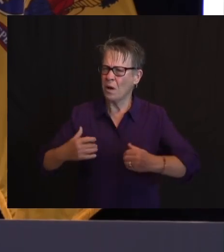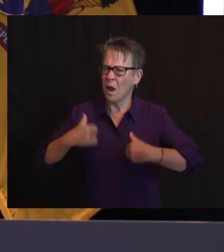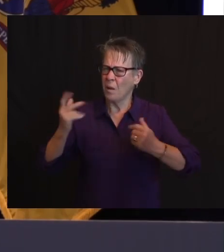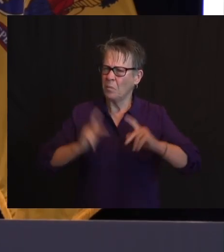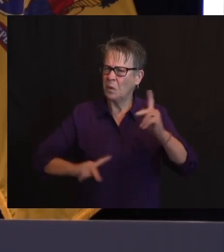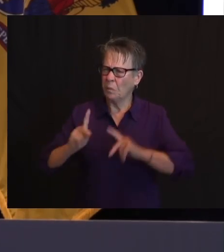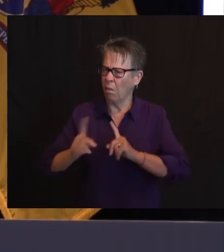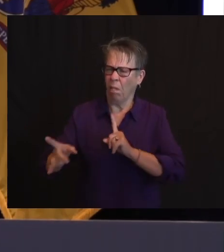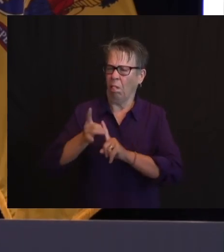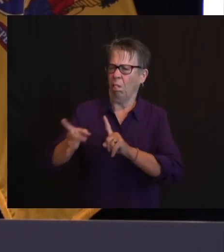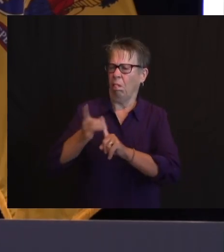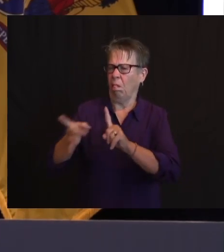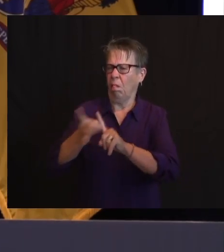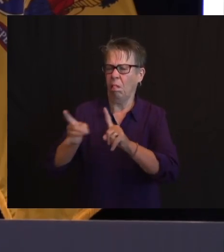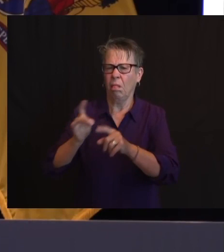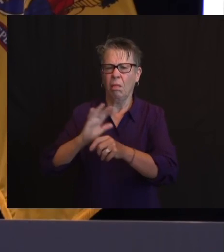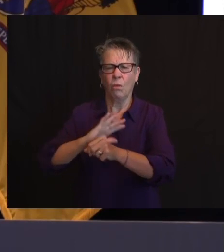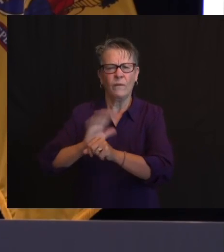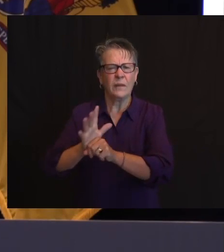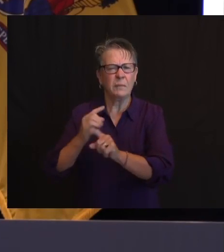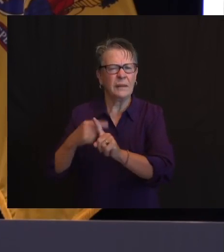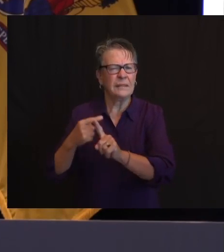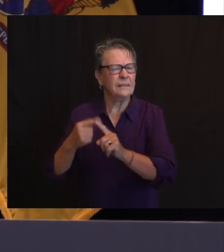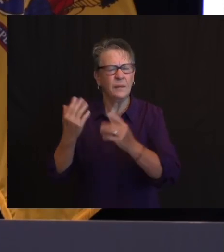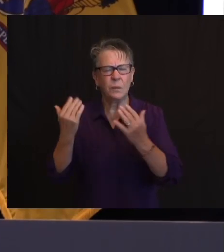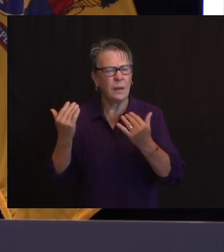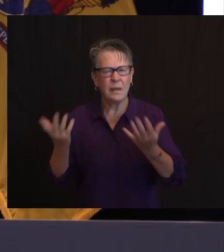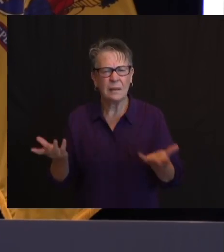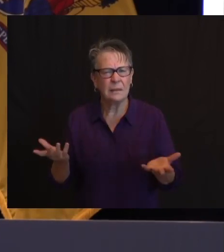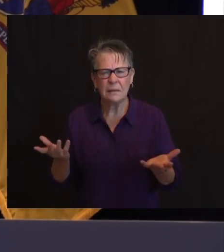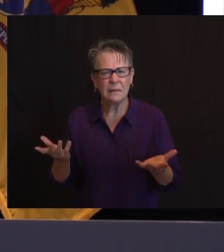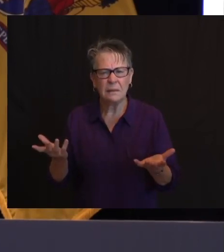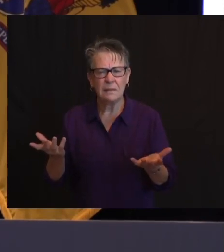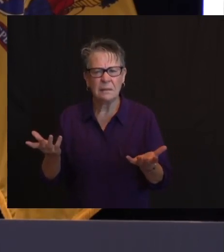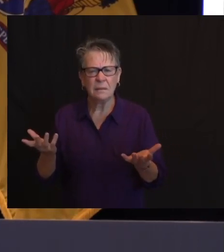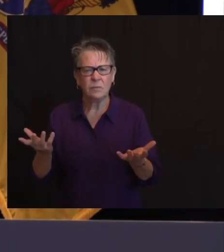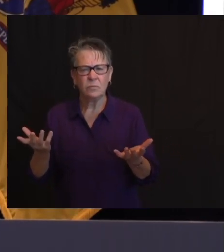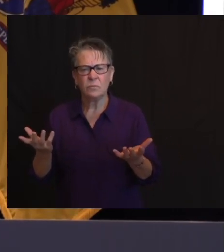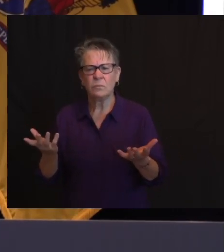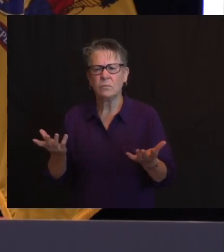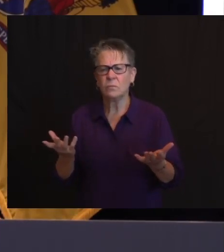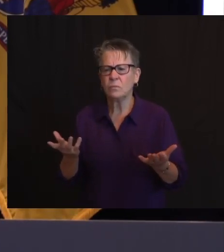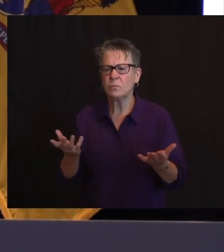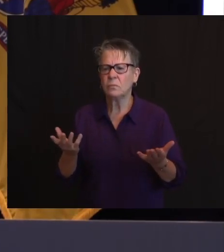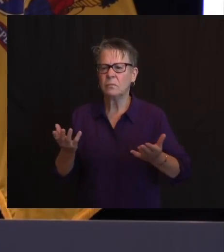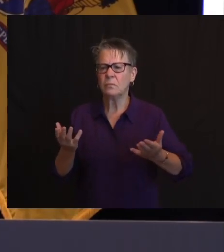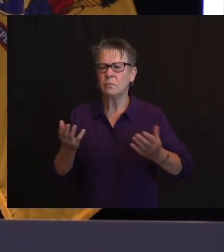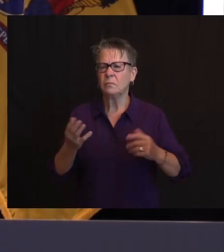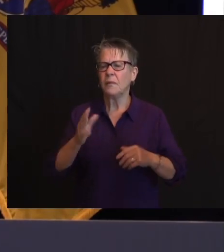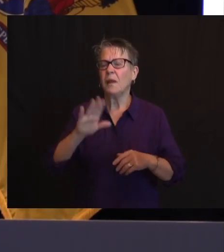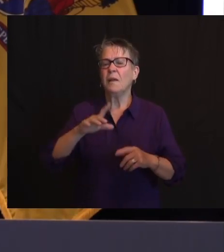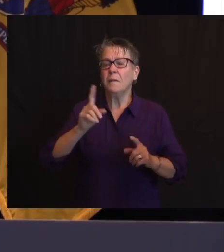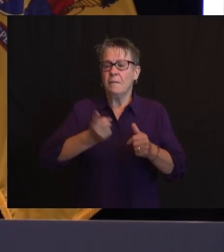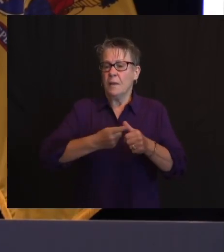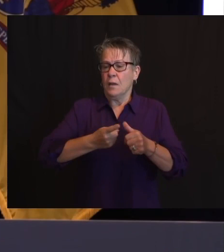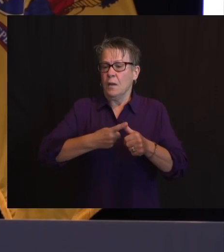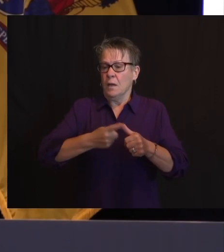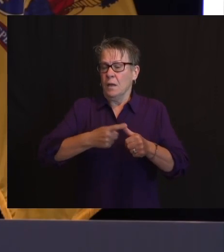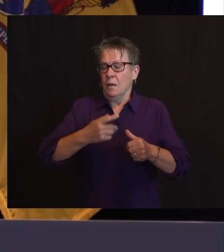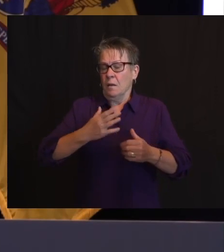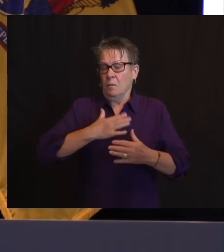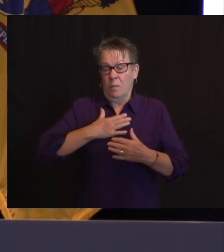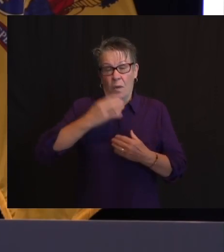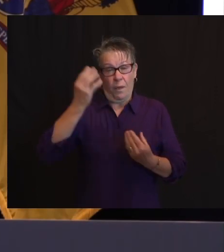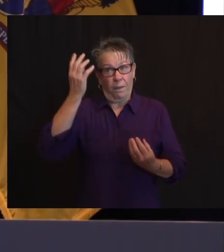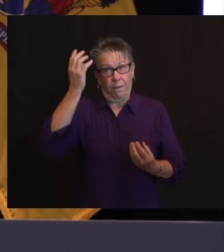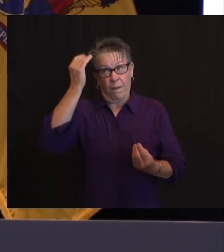I'll give you my thoughts, but would love you two to come in, Judy and Ed. I don't think we have evidence at this point